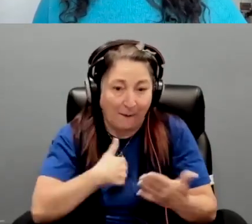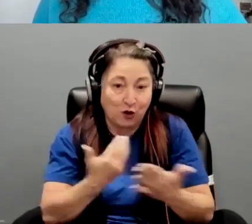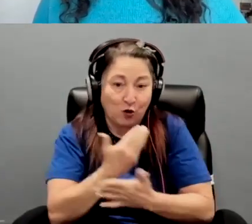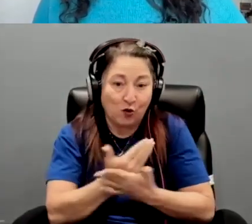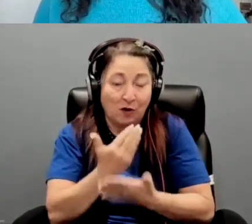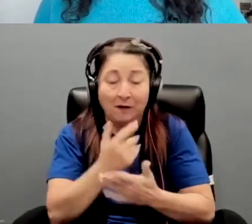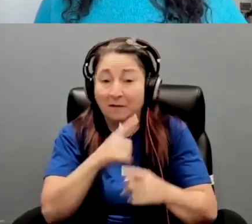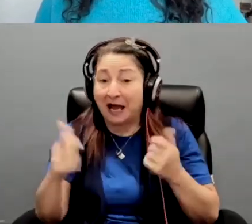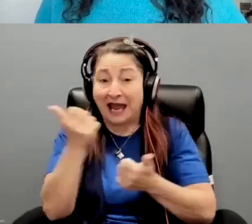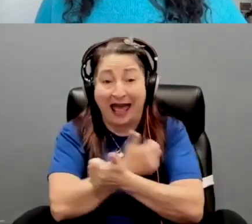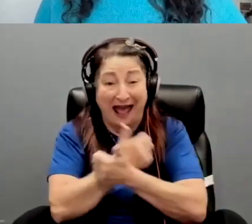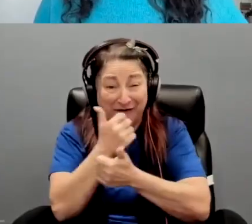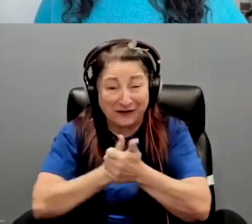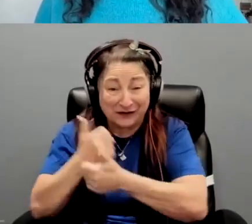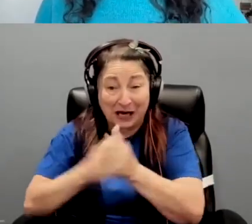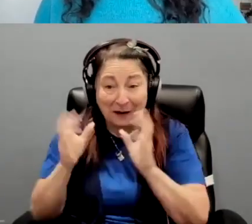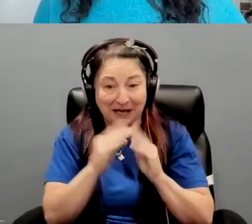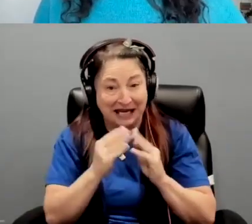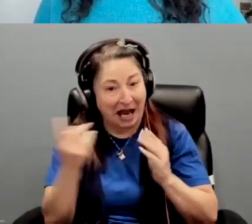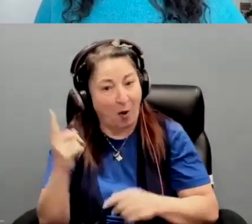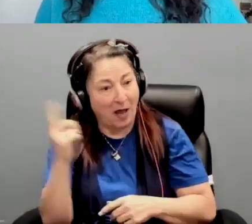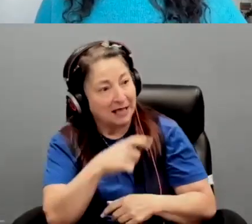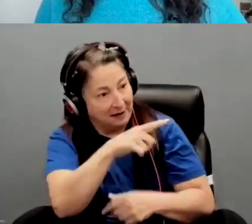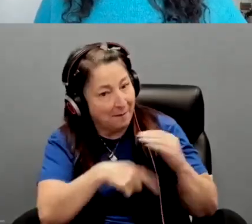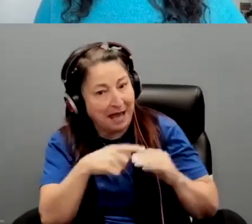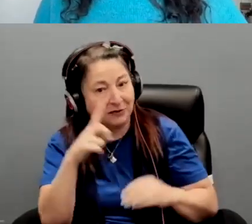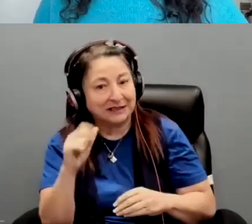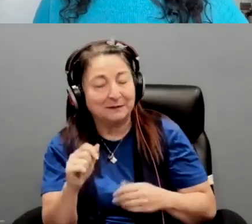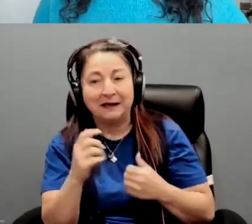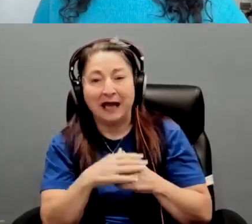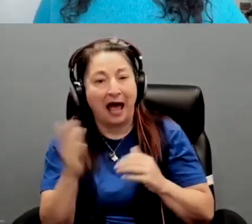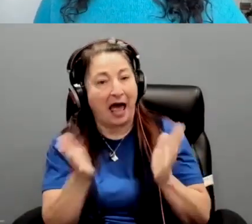in every single one of these meetings ask them about disability, about